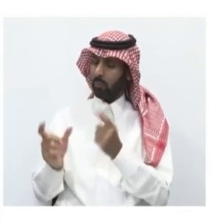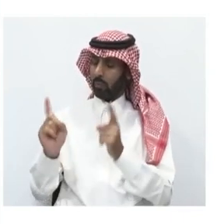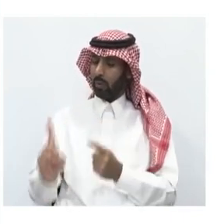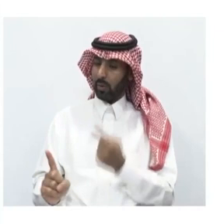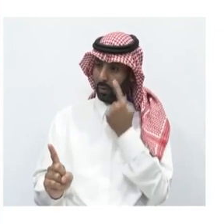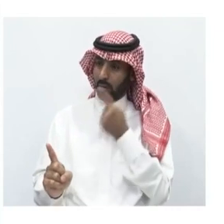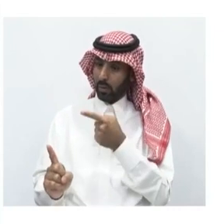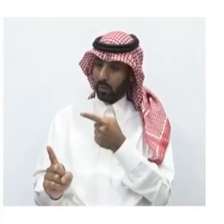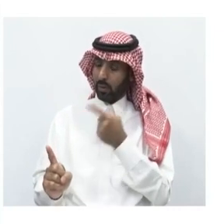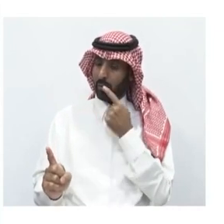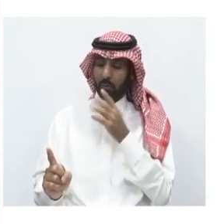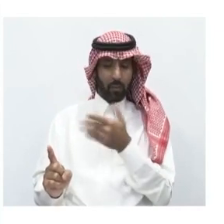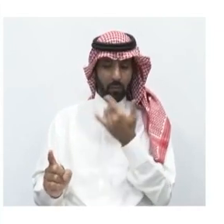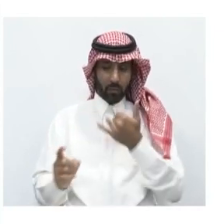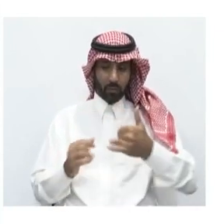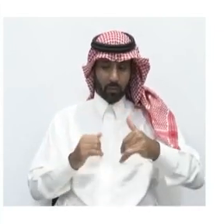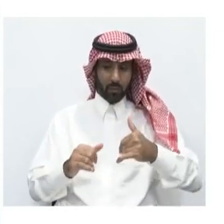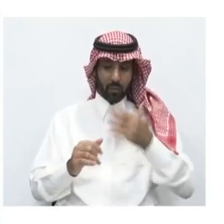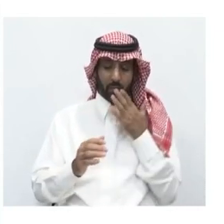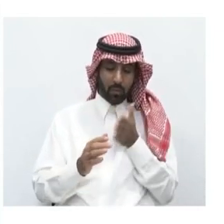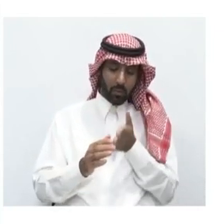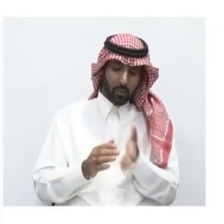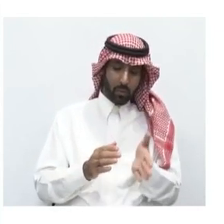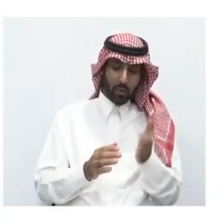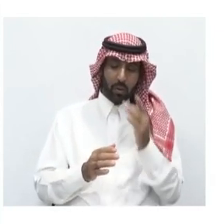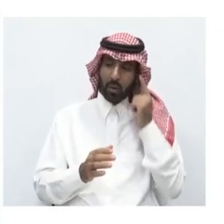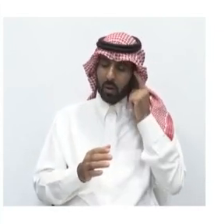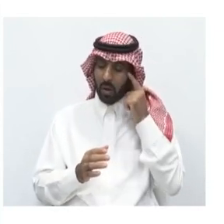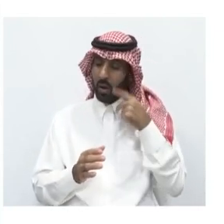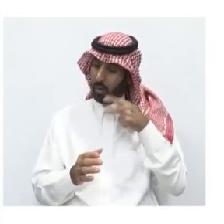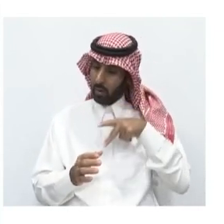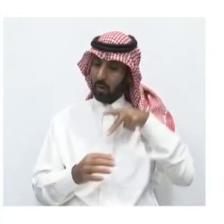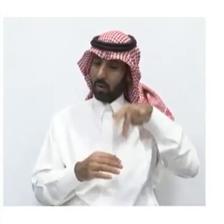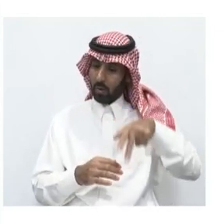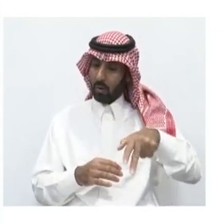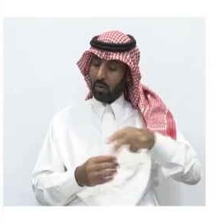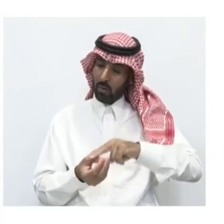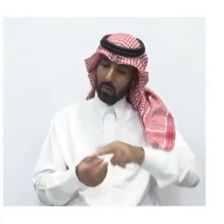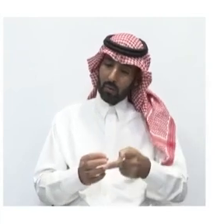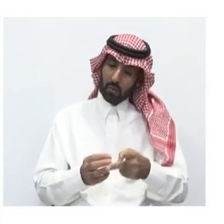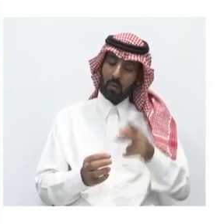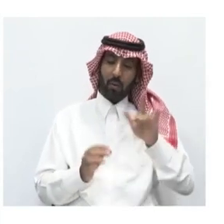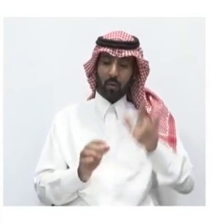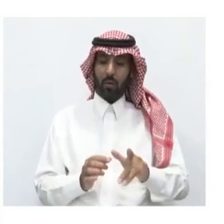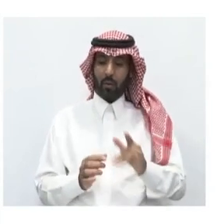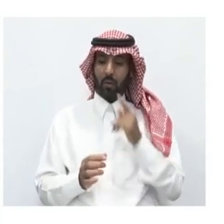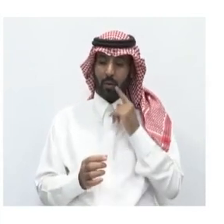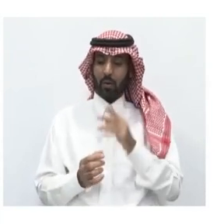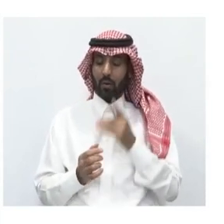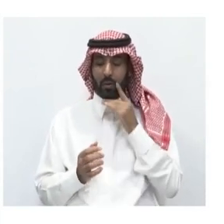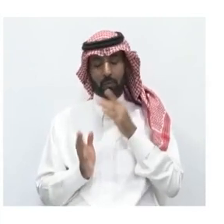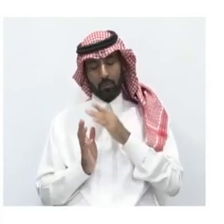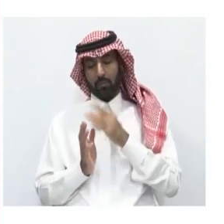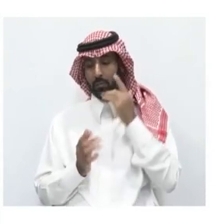see that there is an empty row near the front of the plane. I was wondering if it would be possible to change seats. I usually try to get some